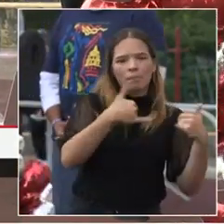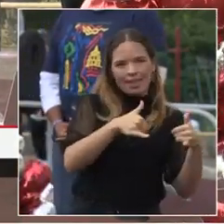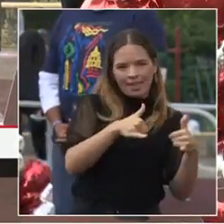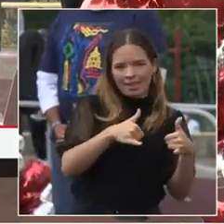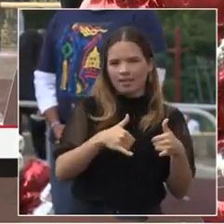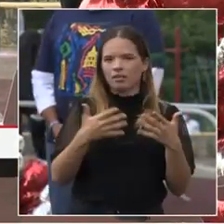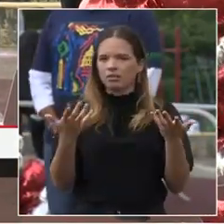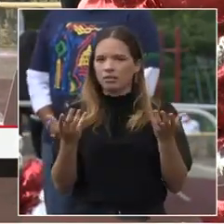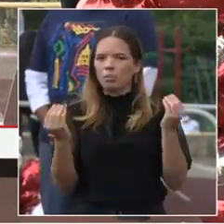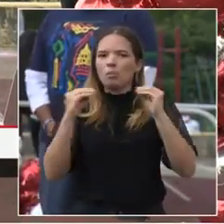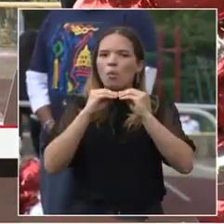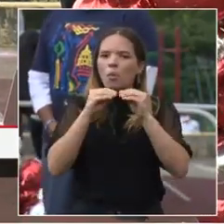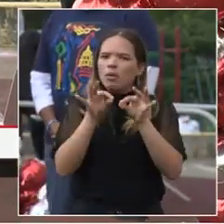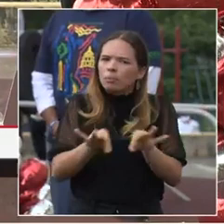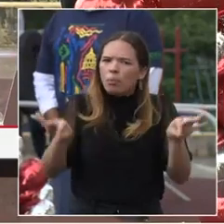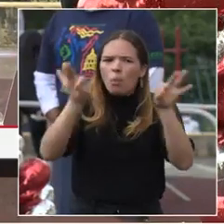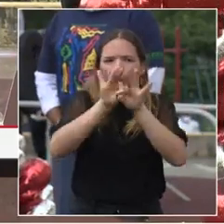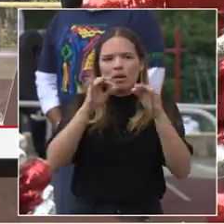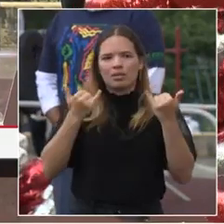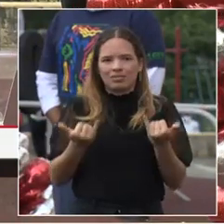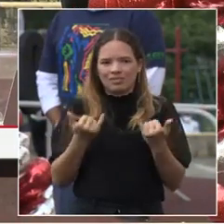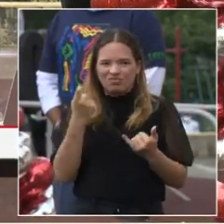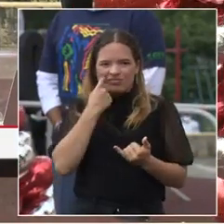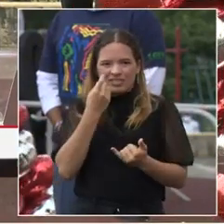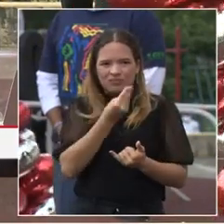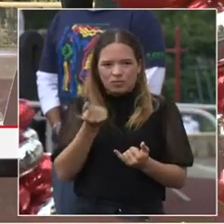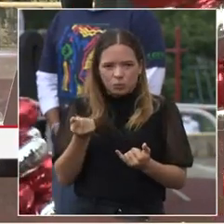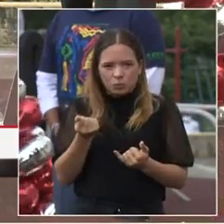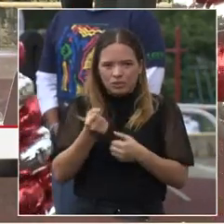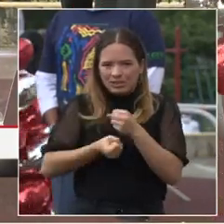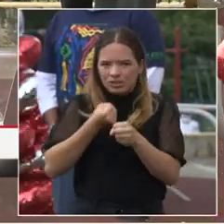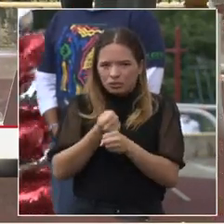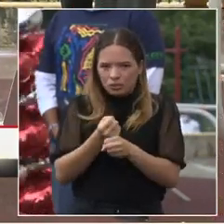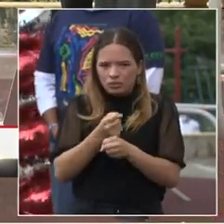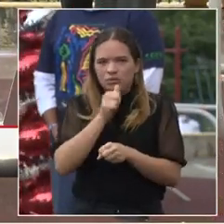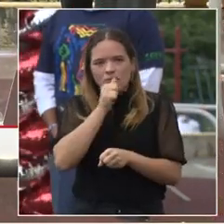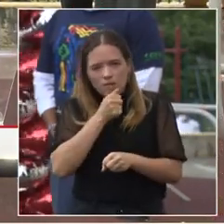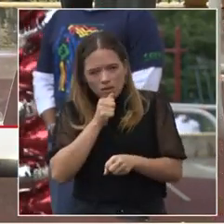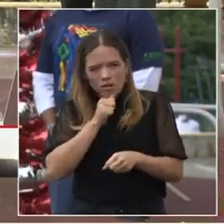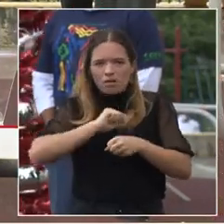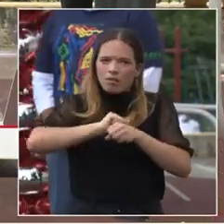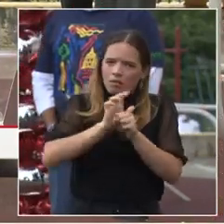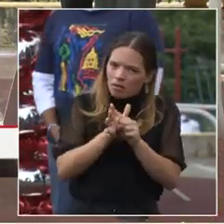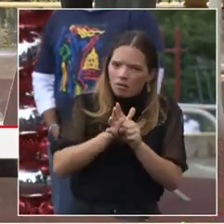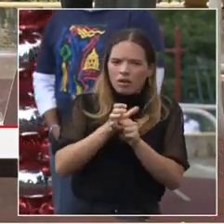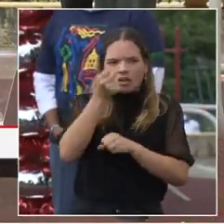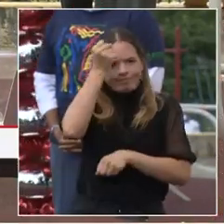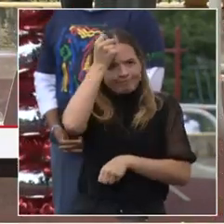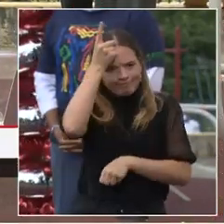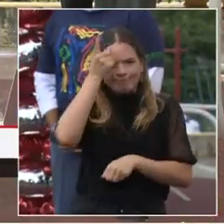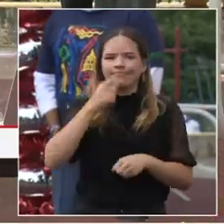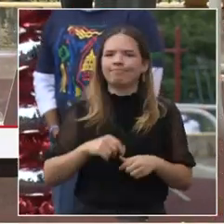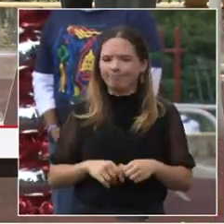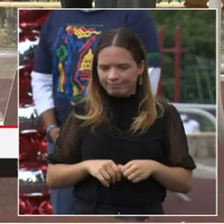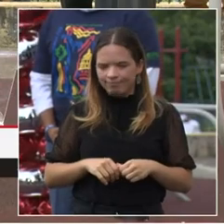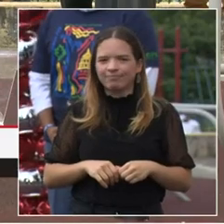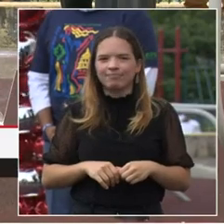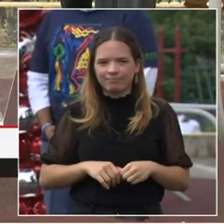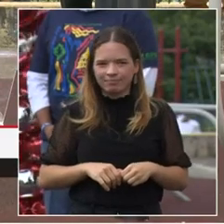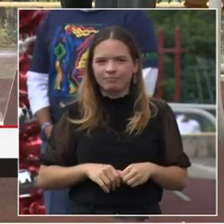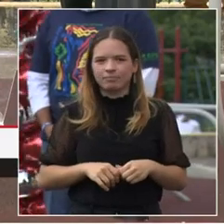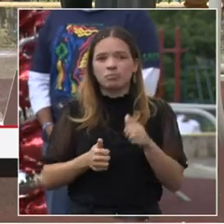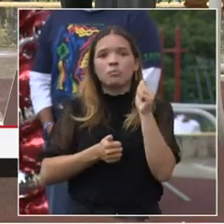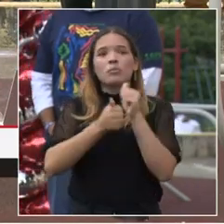of years as we've all struggled to cope with COVID-19 pandemic. And with most outdoor